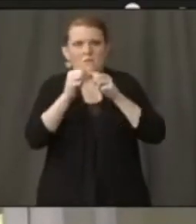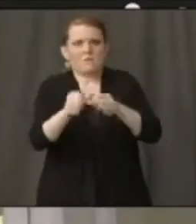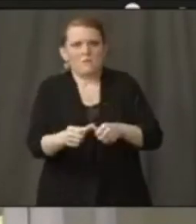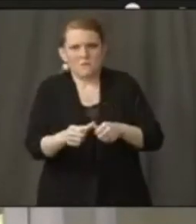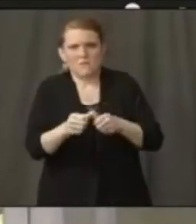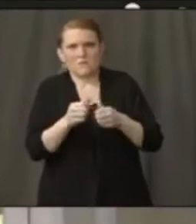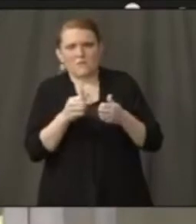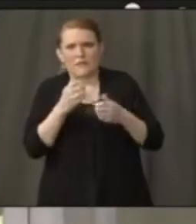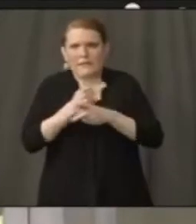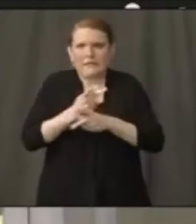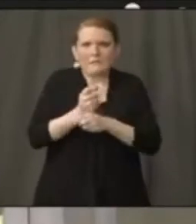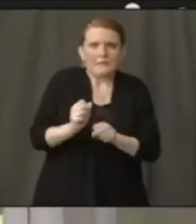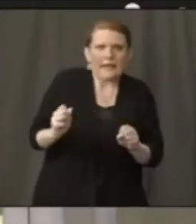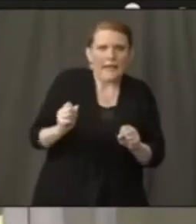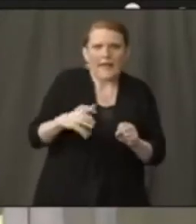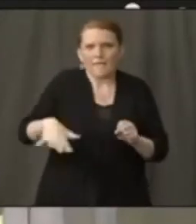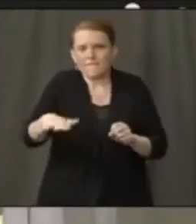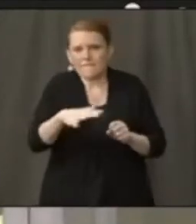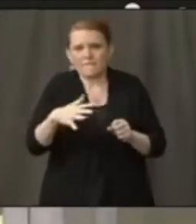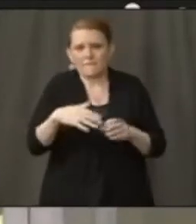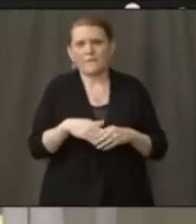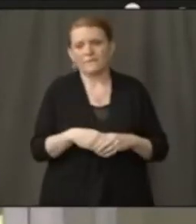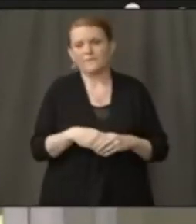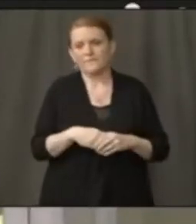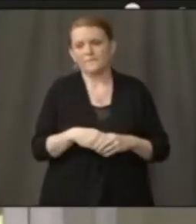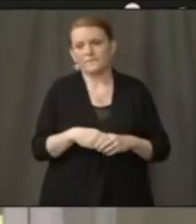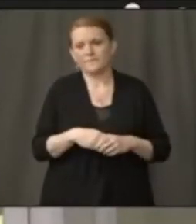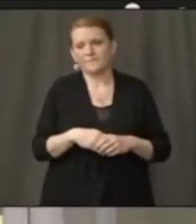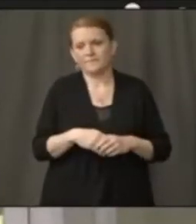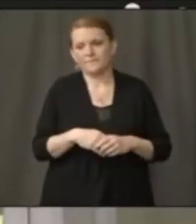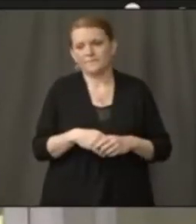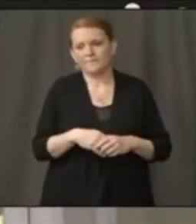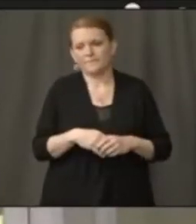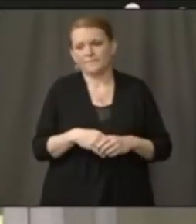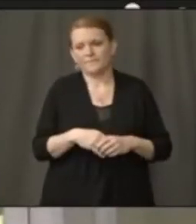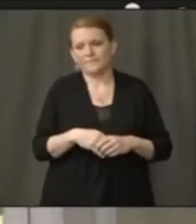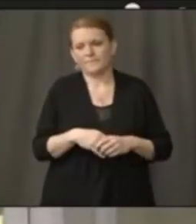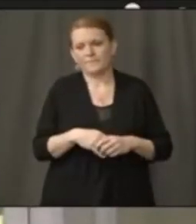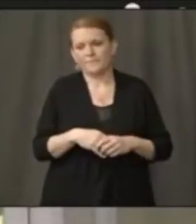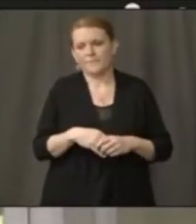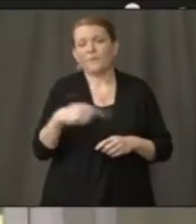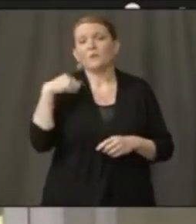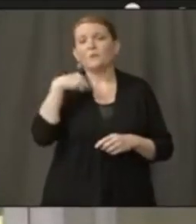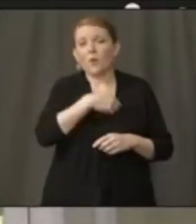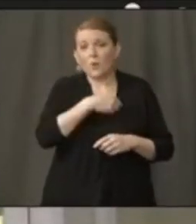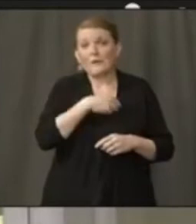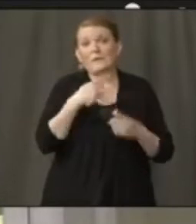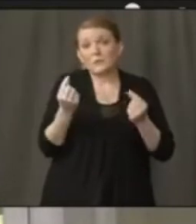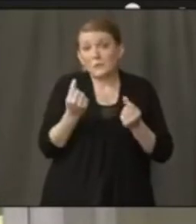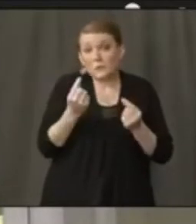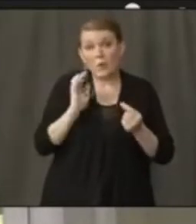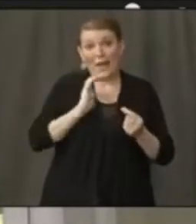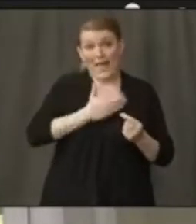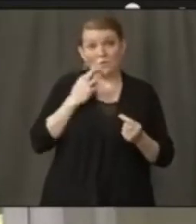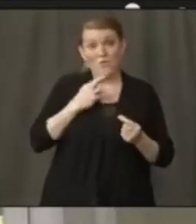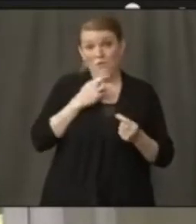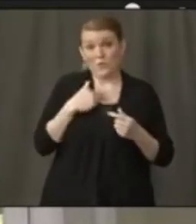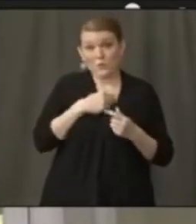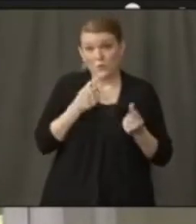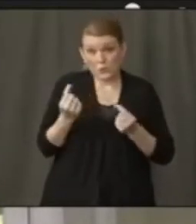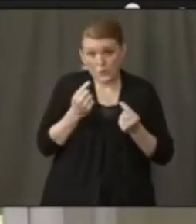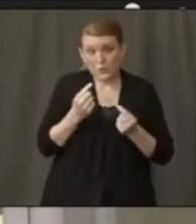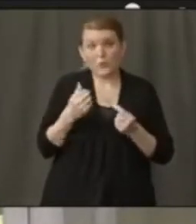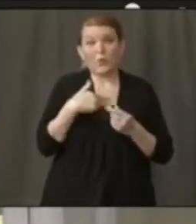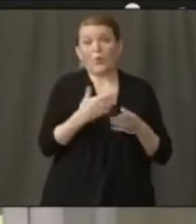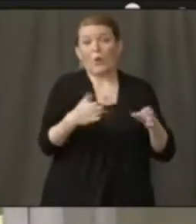component and an established takeout service. We've closed rooms and turned off refrigerators and freezers and have